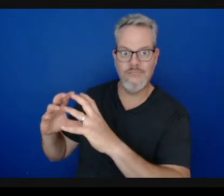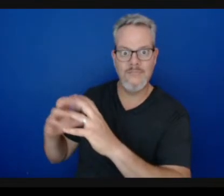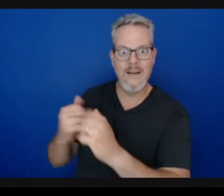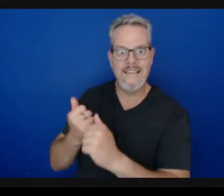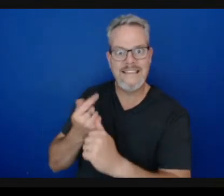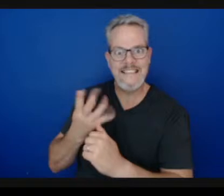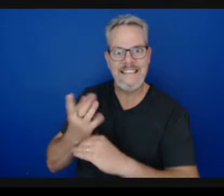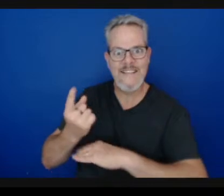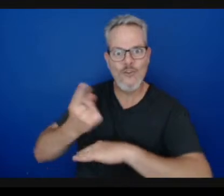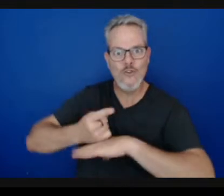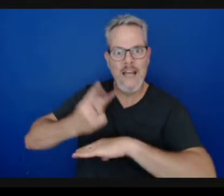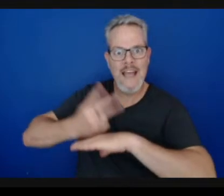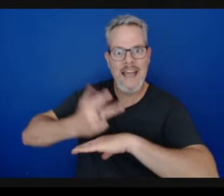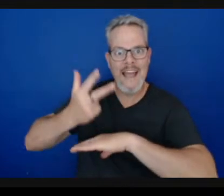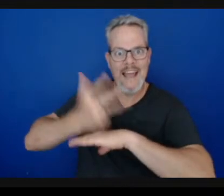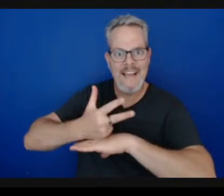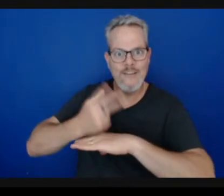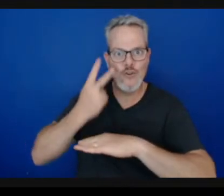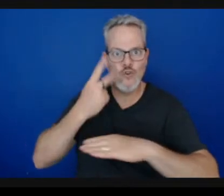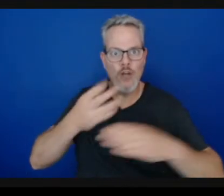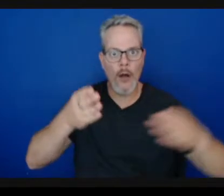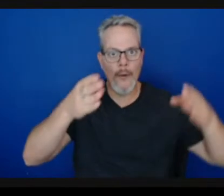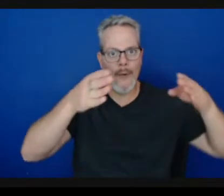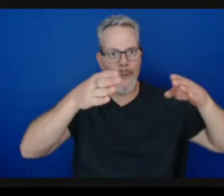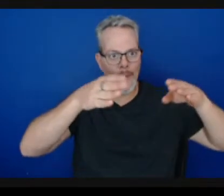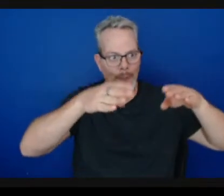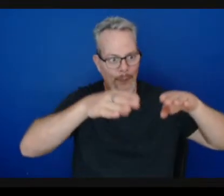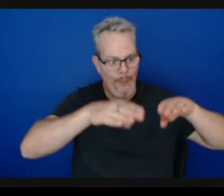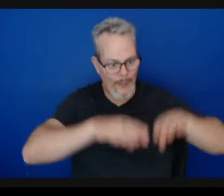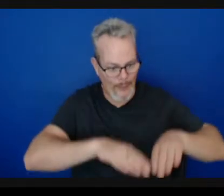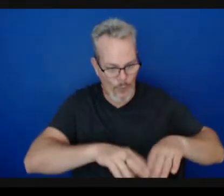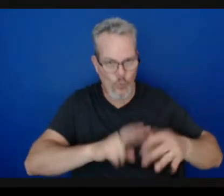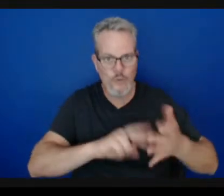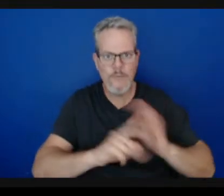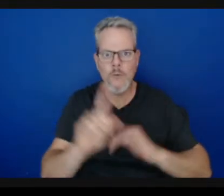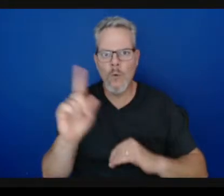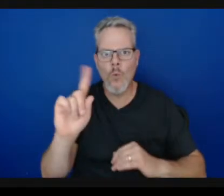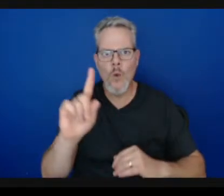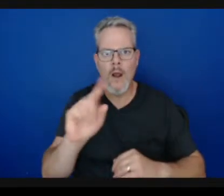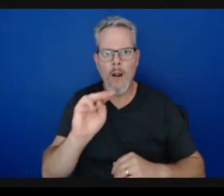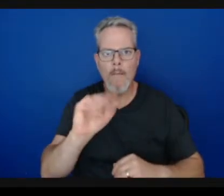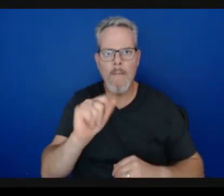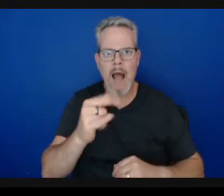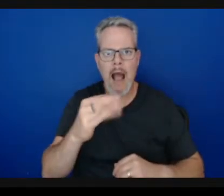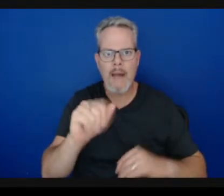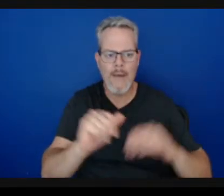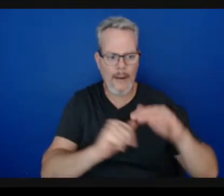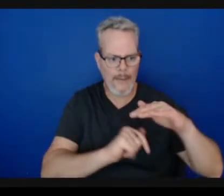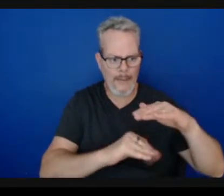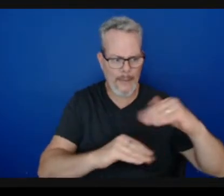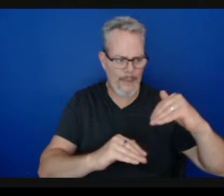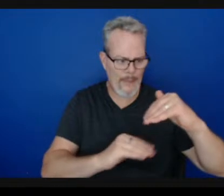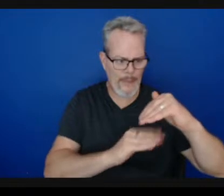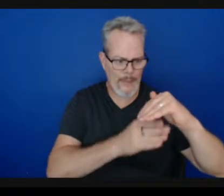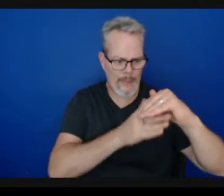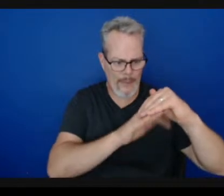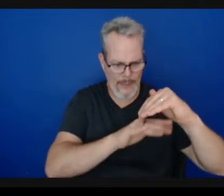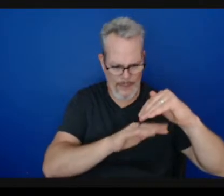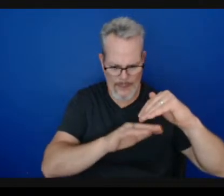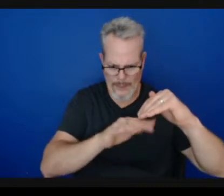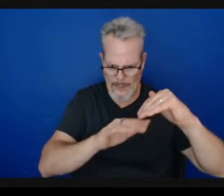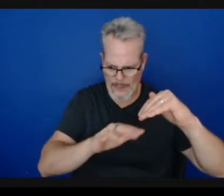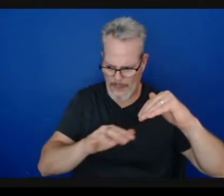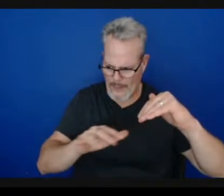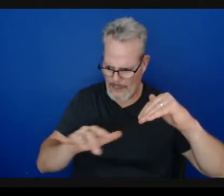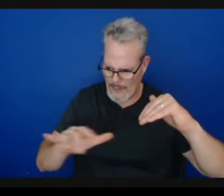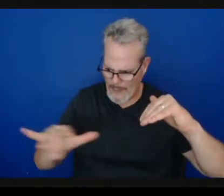summit start to sag. And as the summit sags, magma is going from the summit into the Middle East rift, and there was an extra swarm of earthquakes